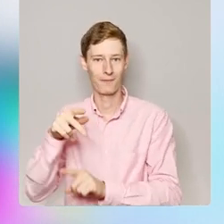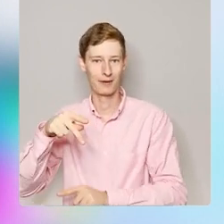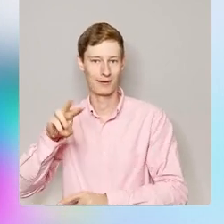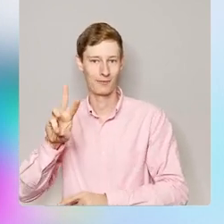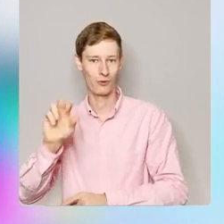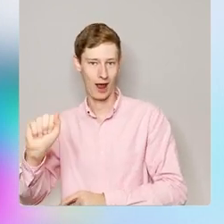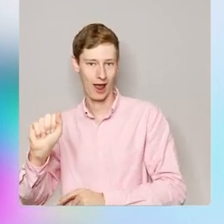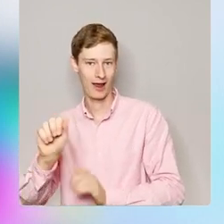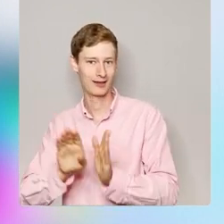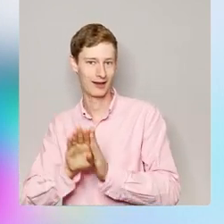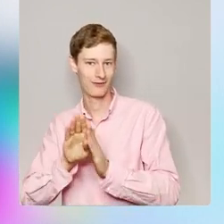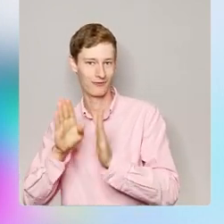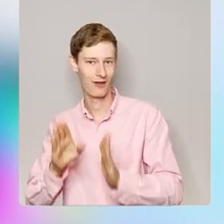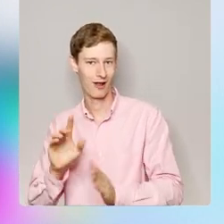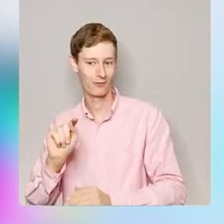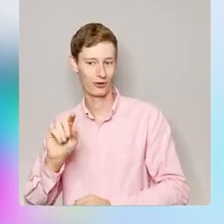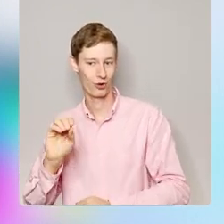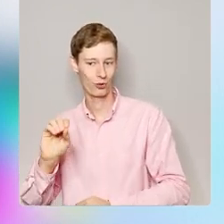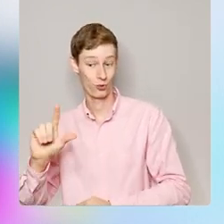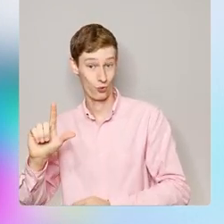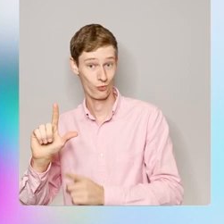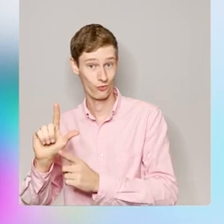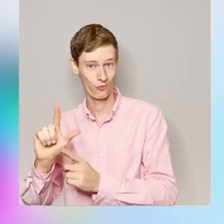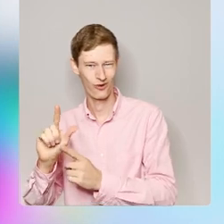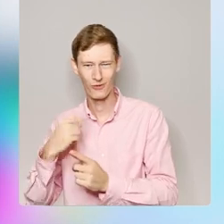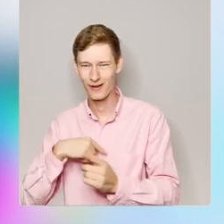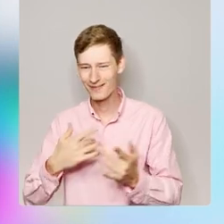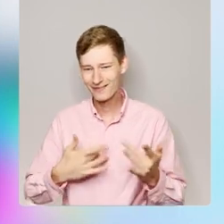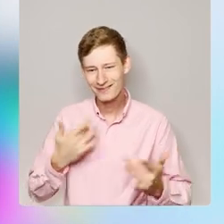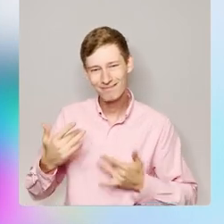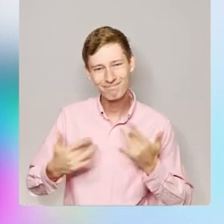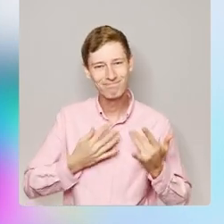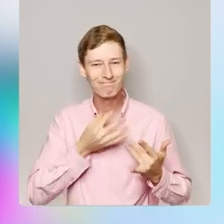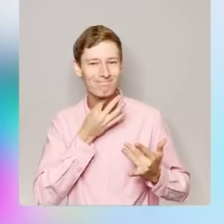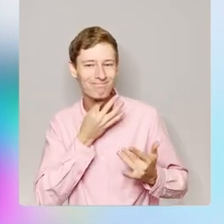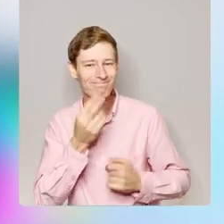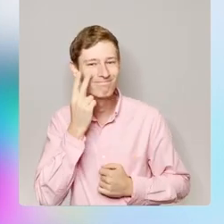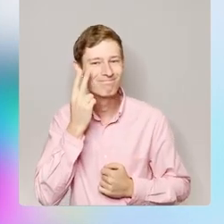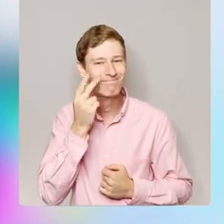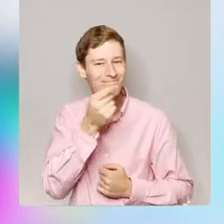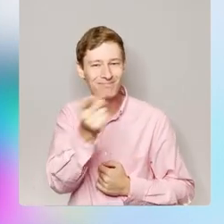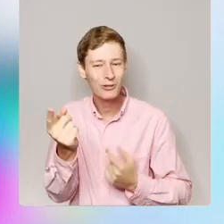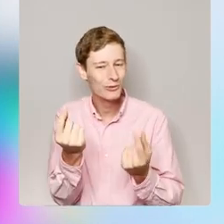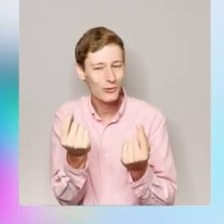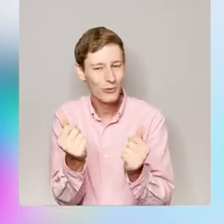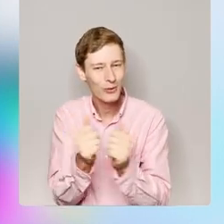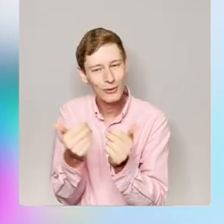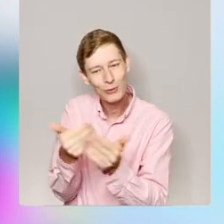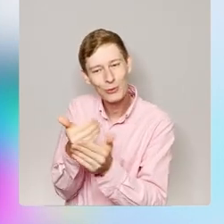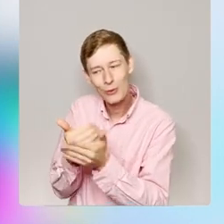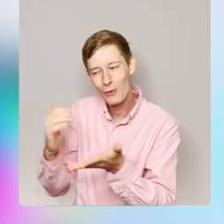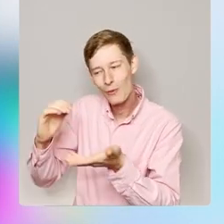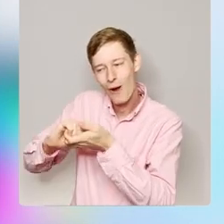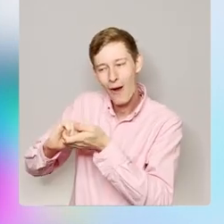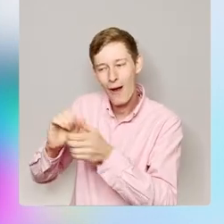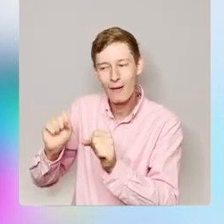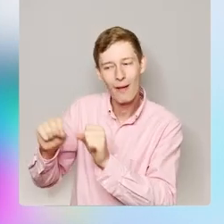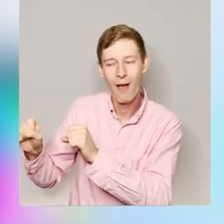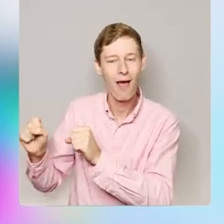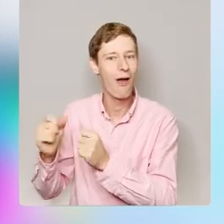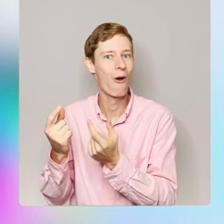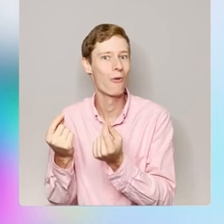Builder developer tool. We're excited to see what you do with the new capabilities and what you can build with